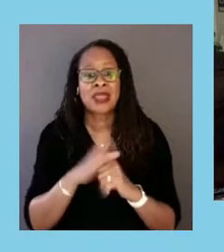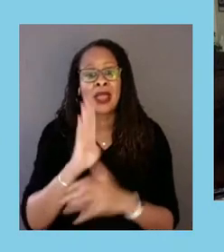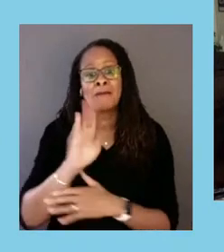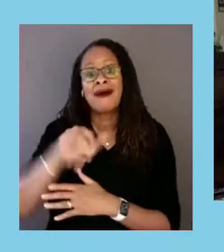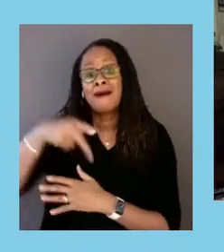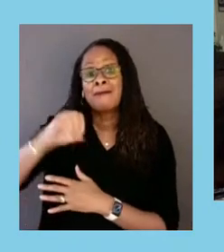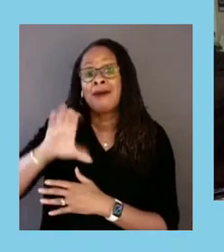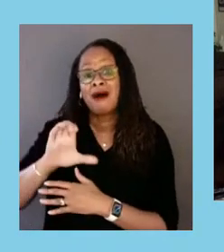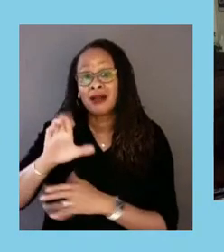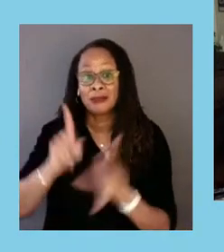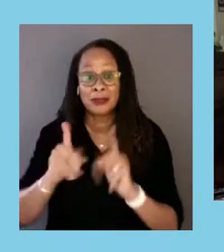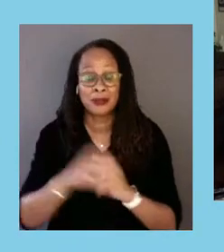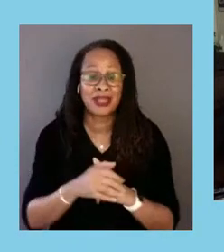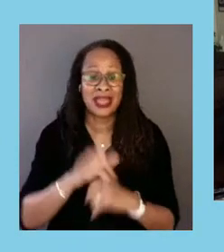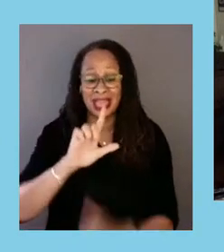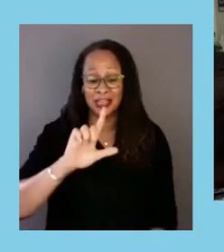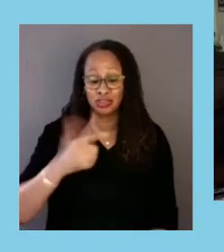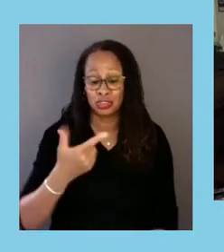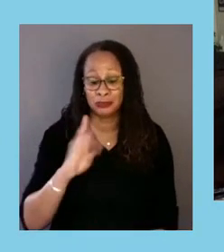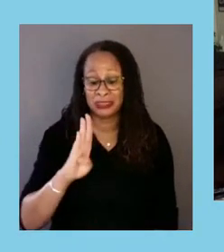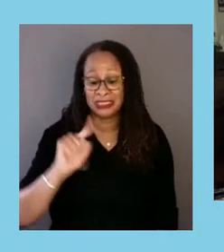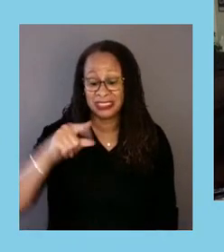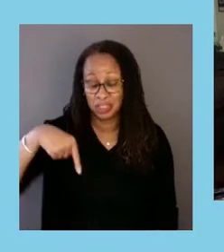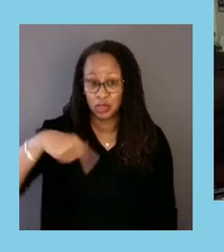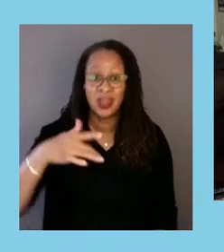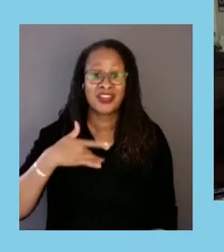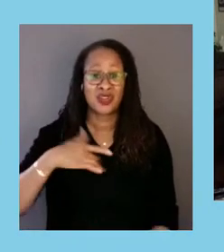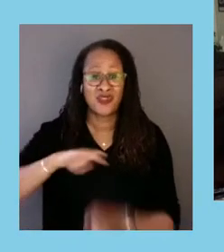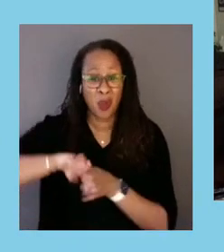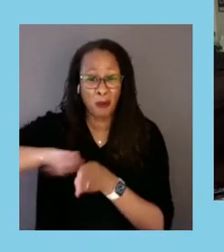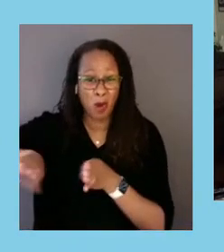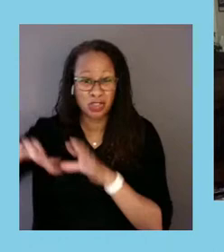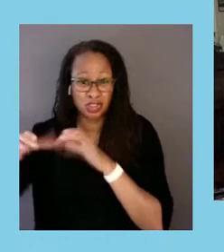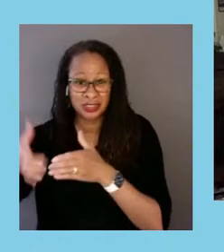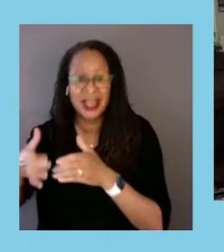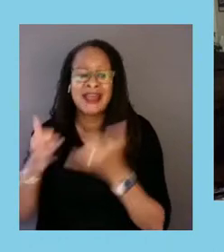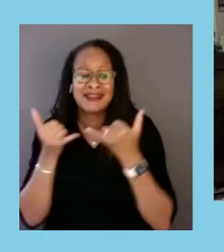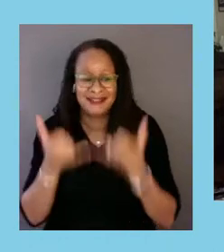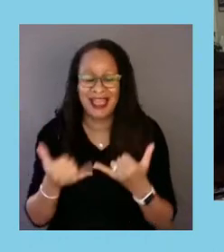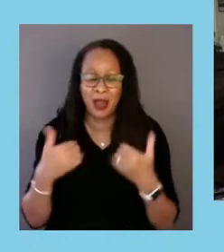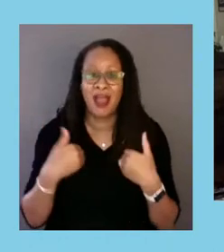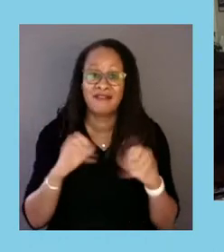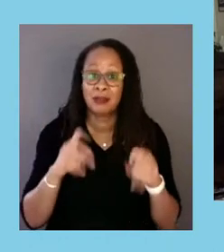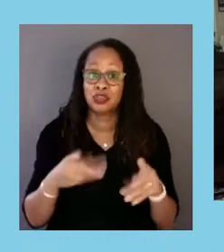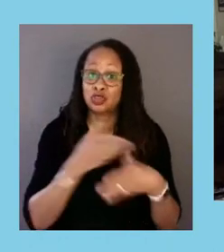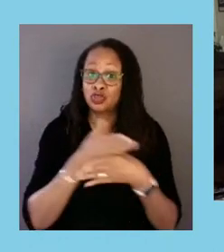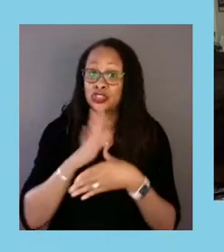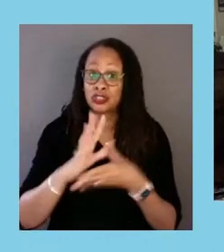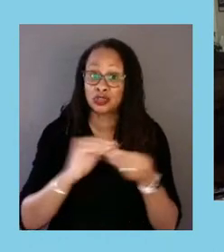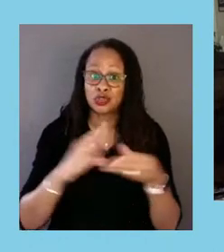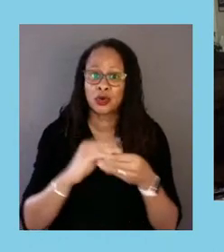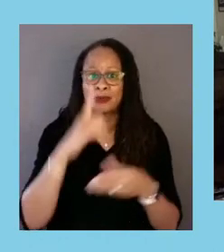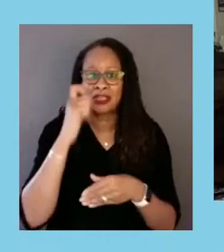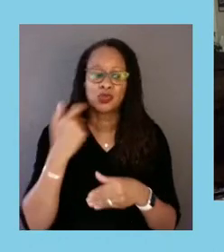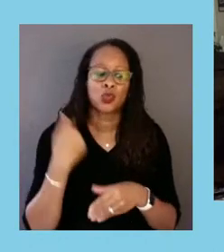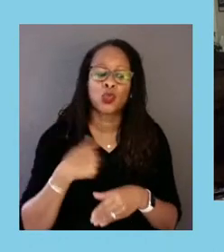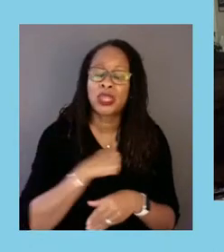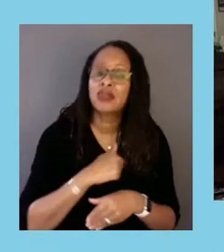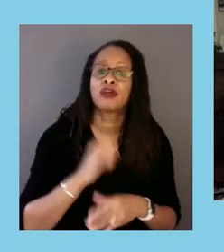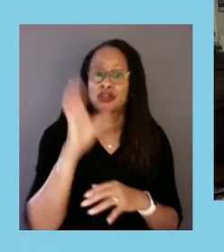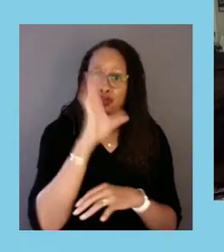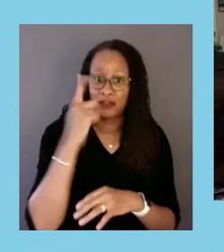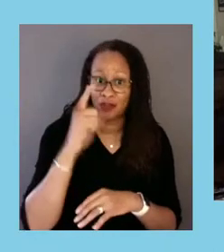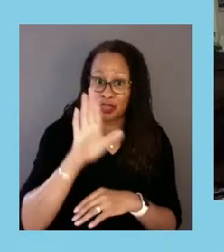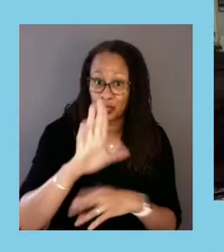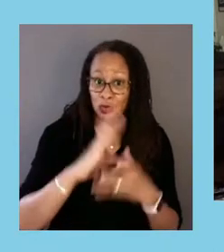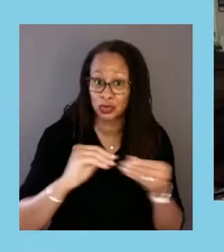know, LGBTQ, anyone who felt on the margins, actually have an opportunity to tell their story, because we're all looking for those stories. And so if that's what my